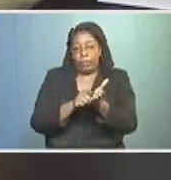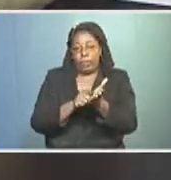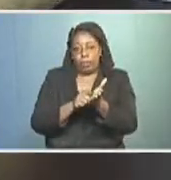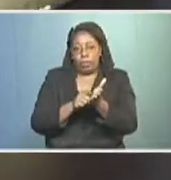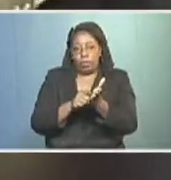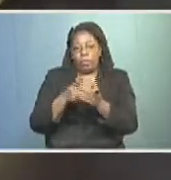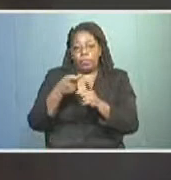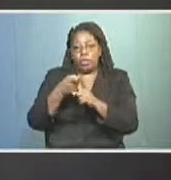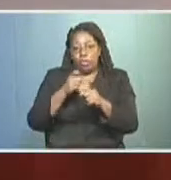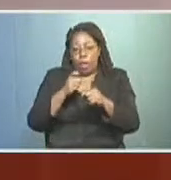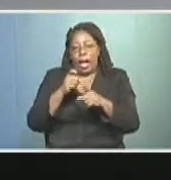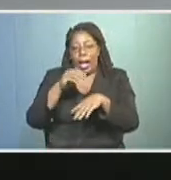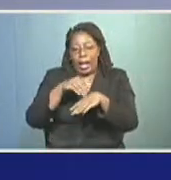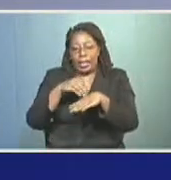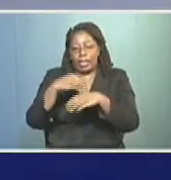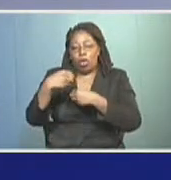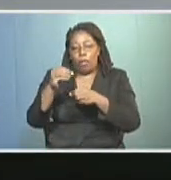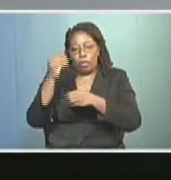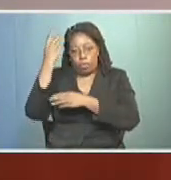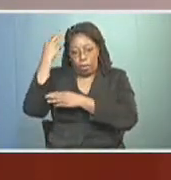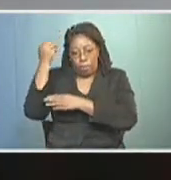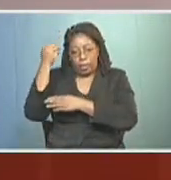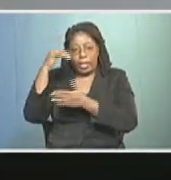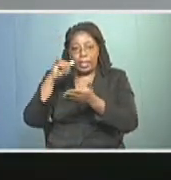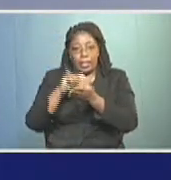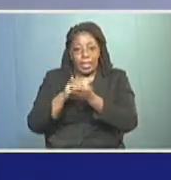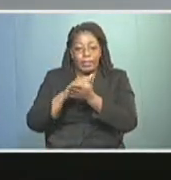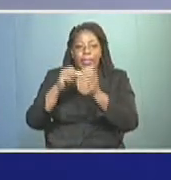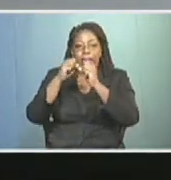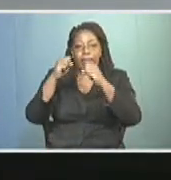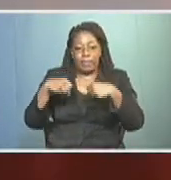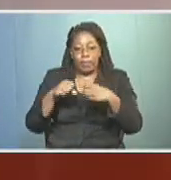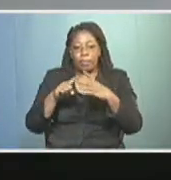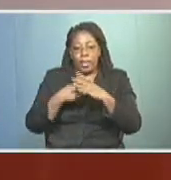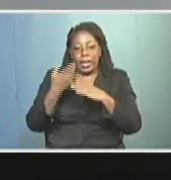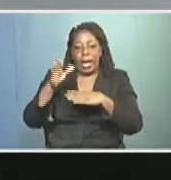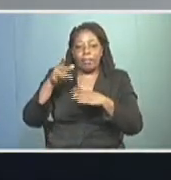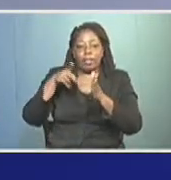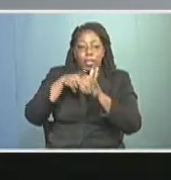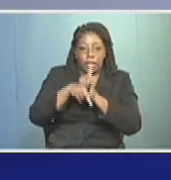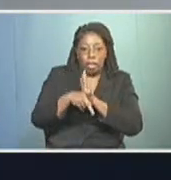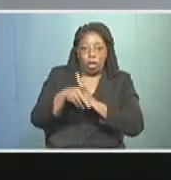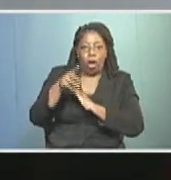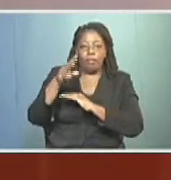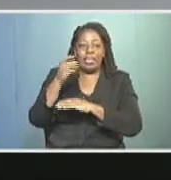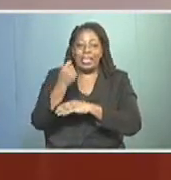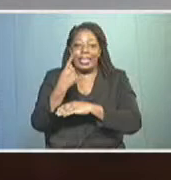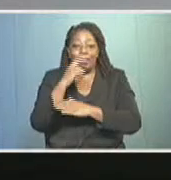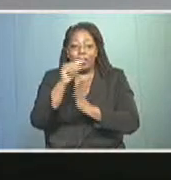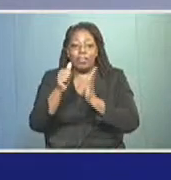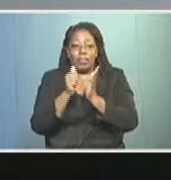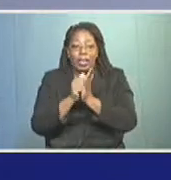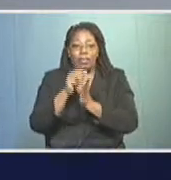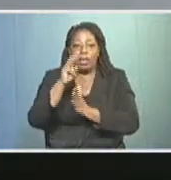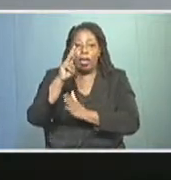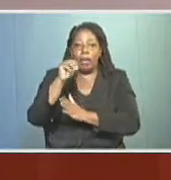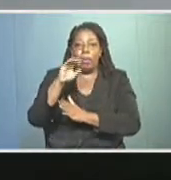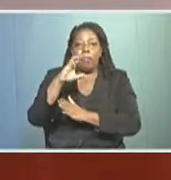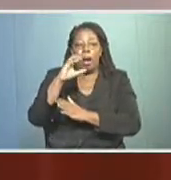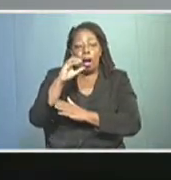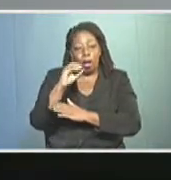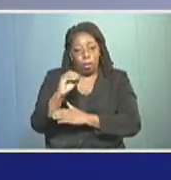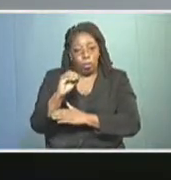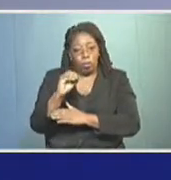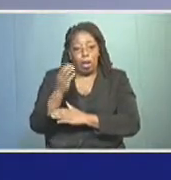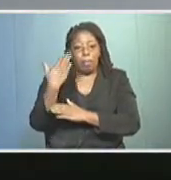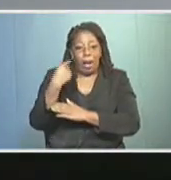Spouse of the Prime Minister. The alert system was established after the murder of 11-year-old Marco Archer in 2011.